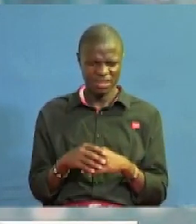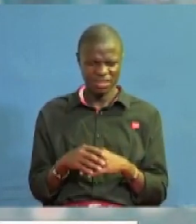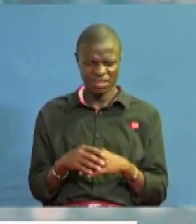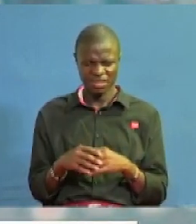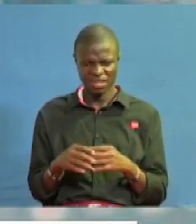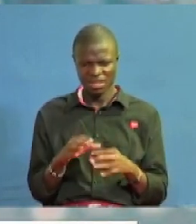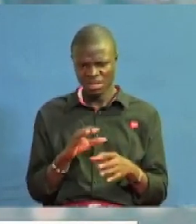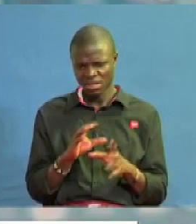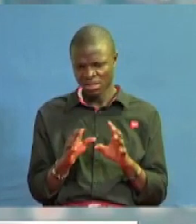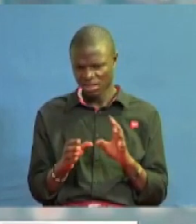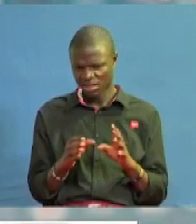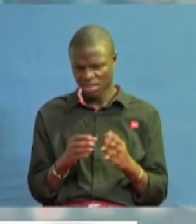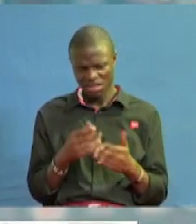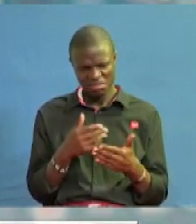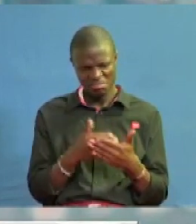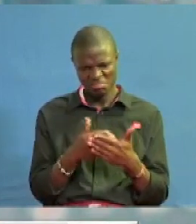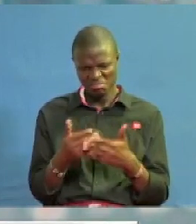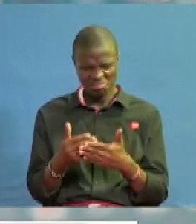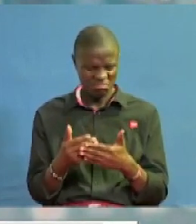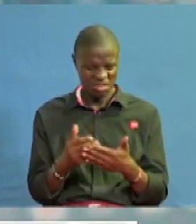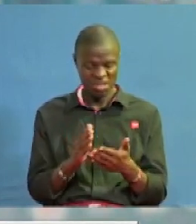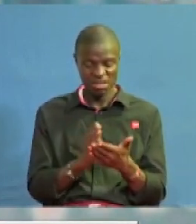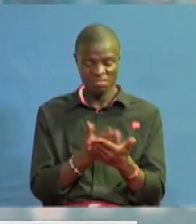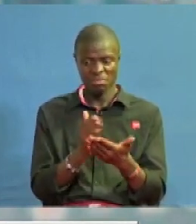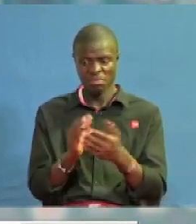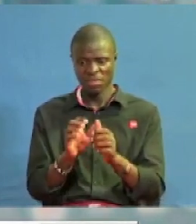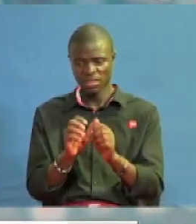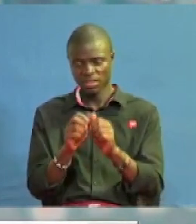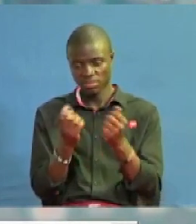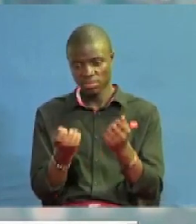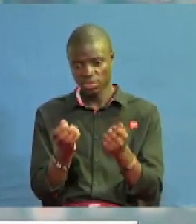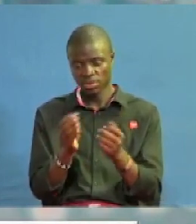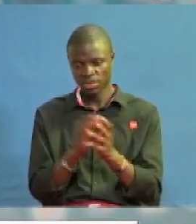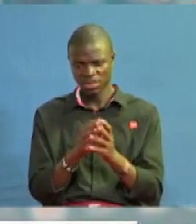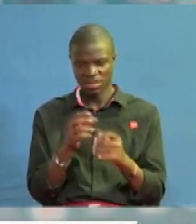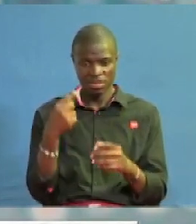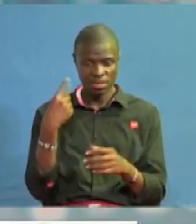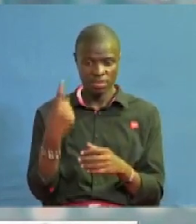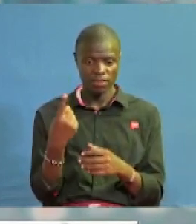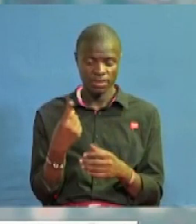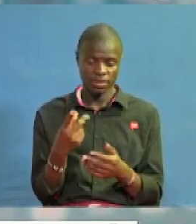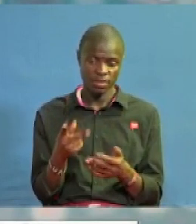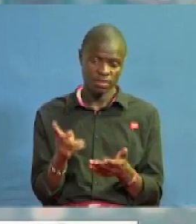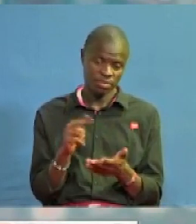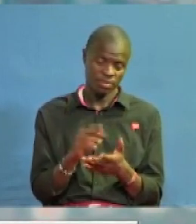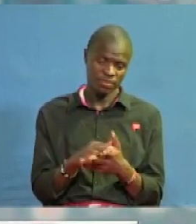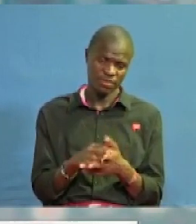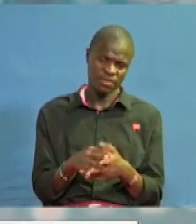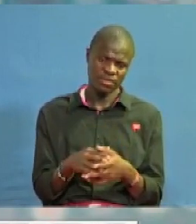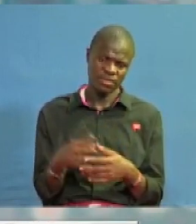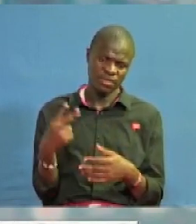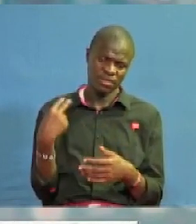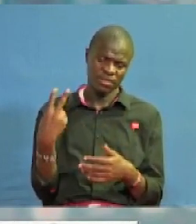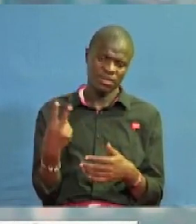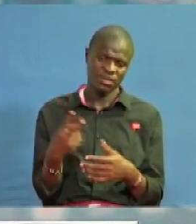the publicly listed companies, they publish their books of accounts in their websites. Okay? So number one is profit. Yeah. All right? Number